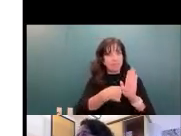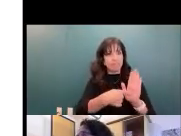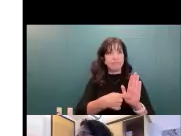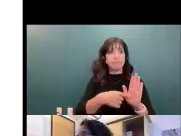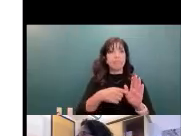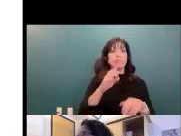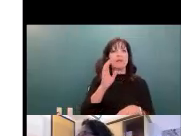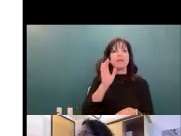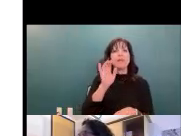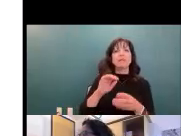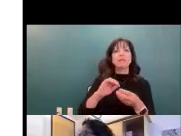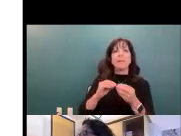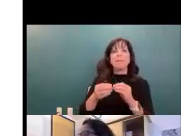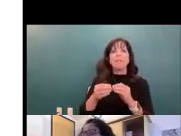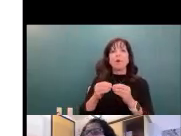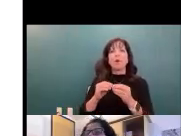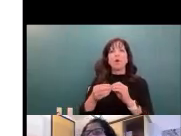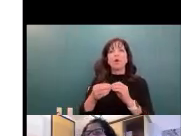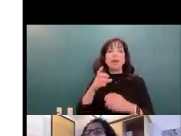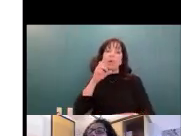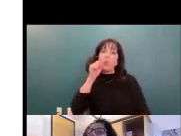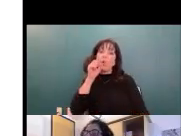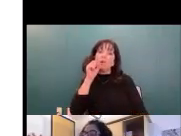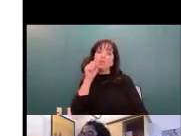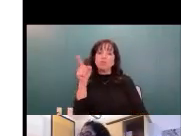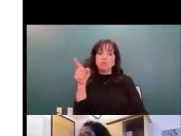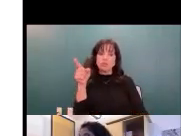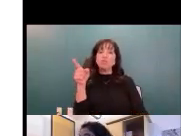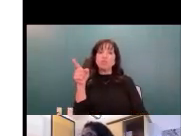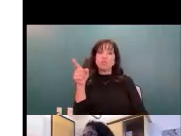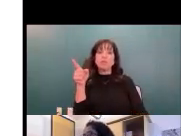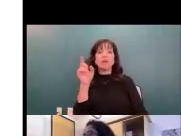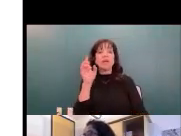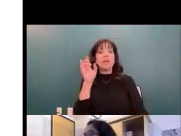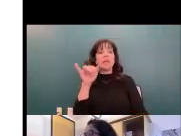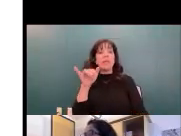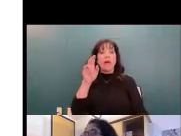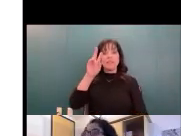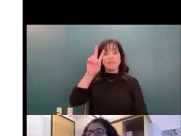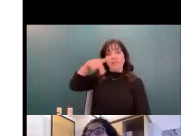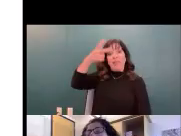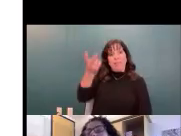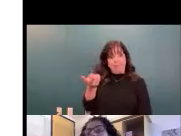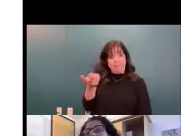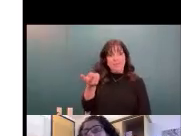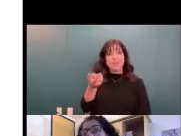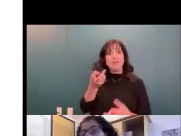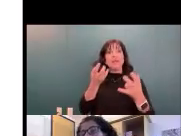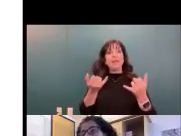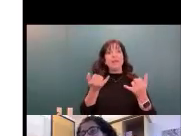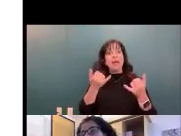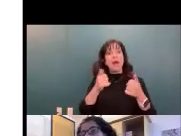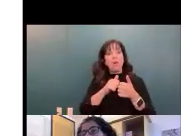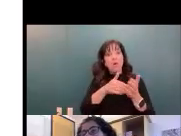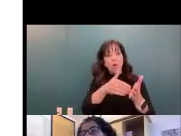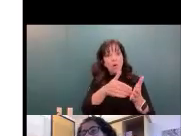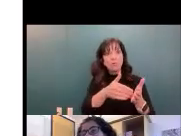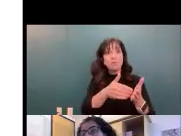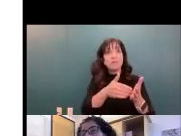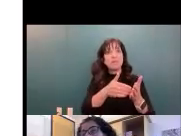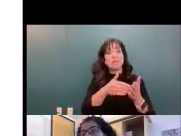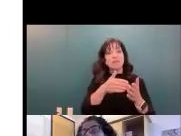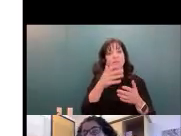figure in orange. And that has really flipped now, where the prevalence of autism is